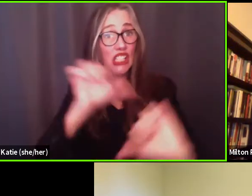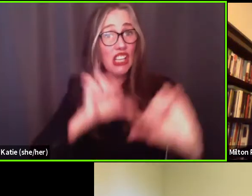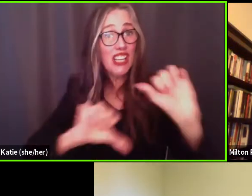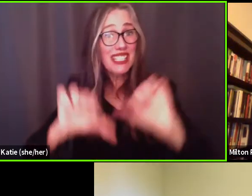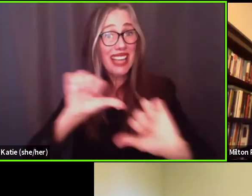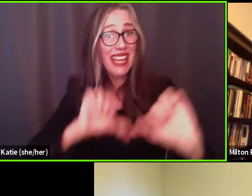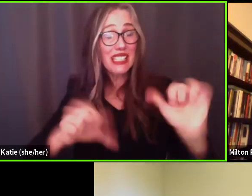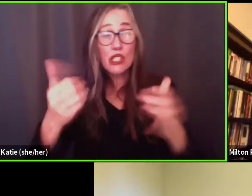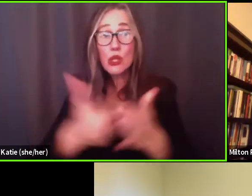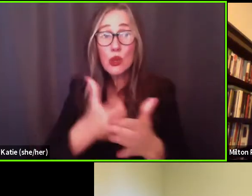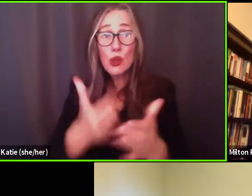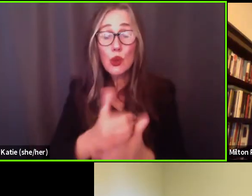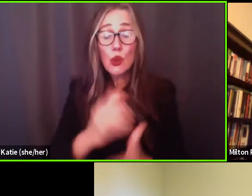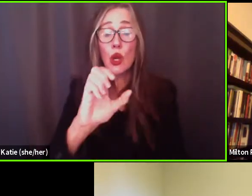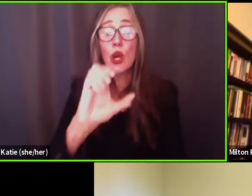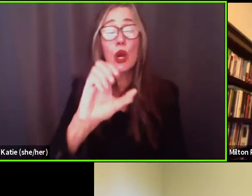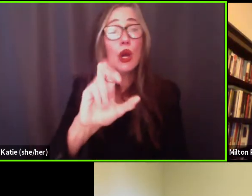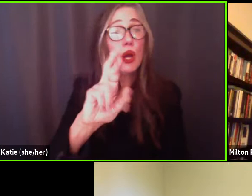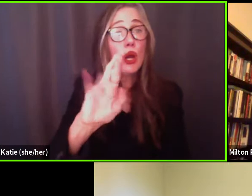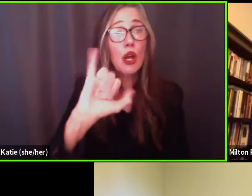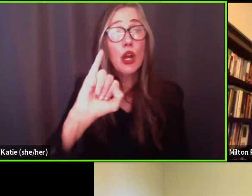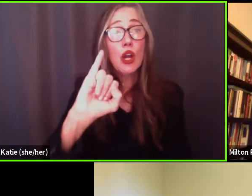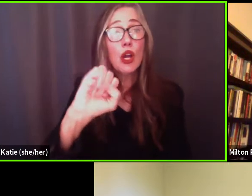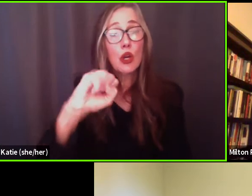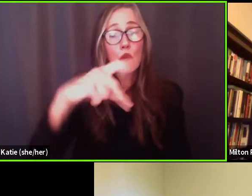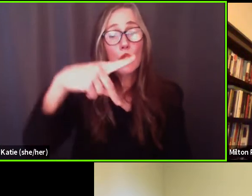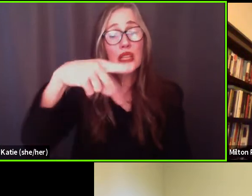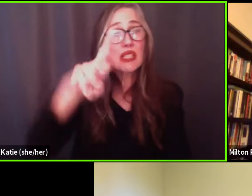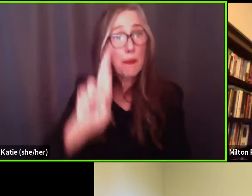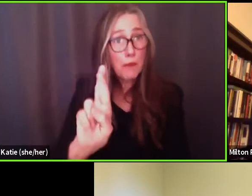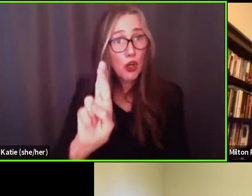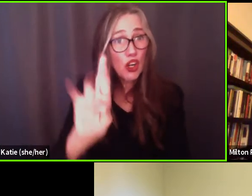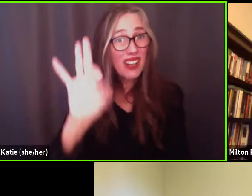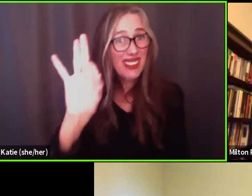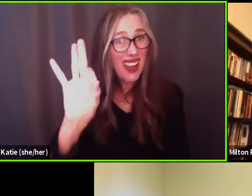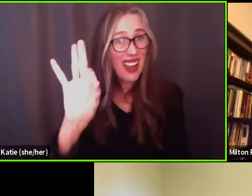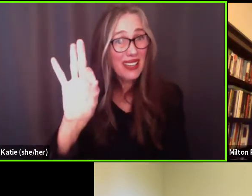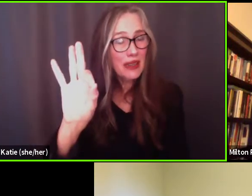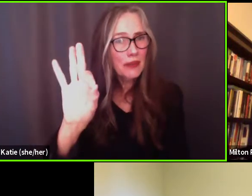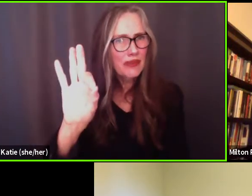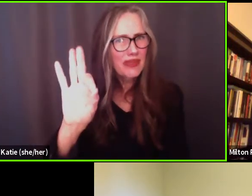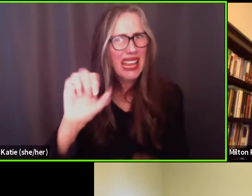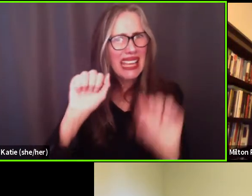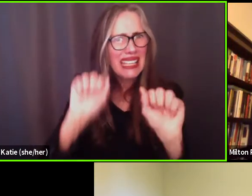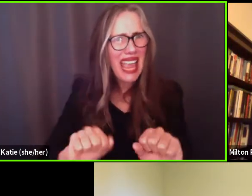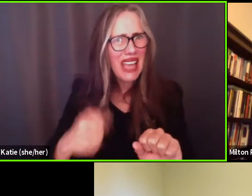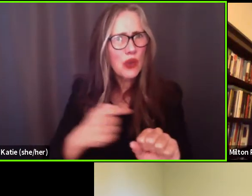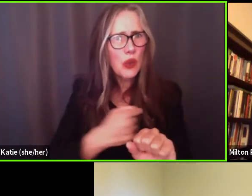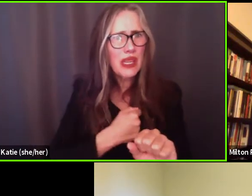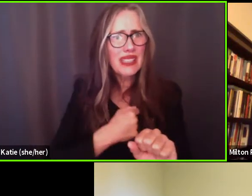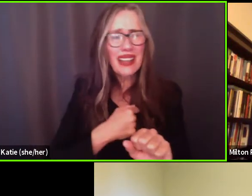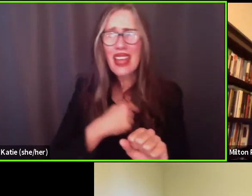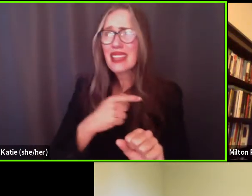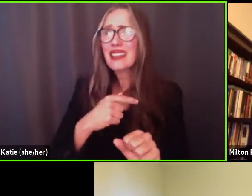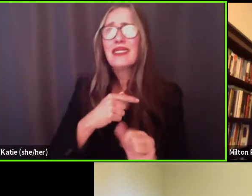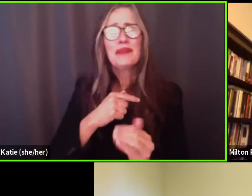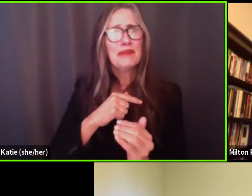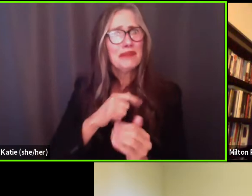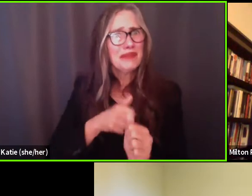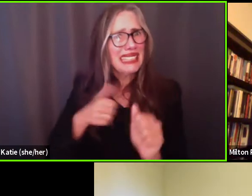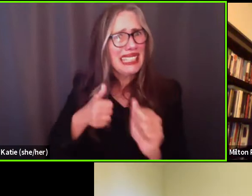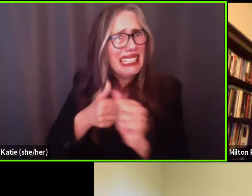where would you focus your energies or compact combat the appeal of this sort of essentialist thought